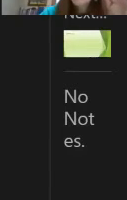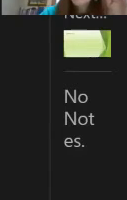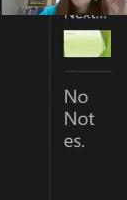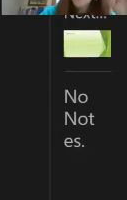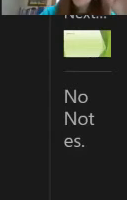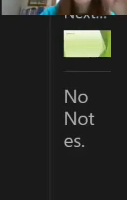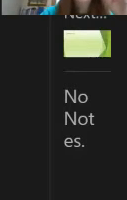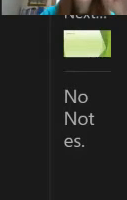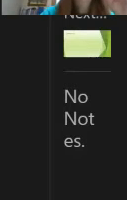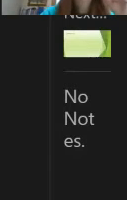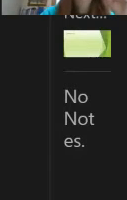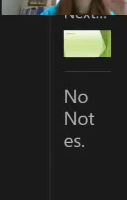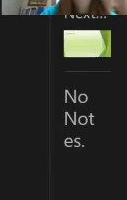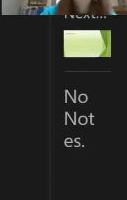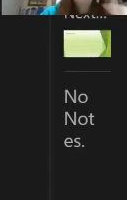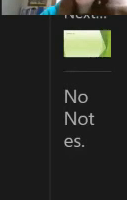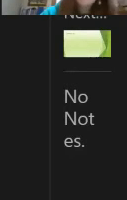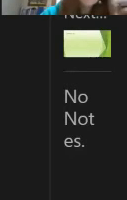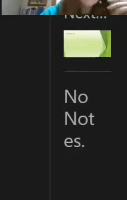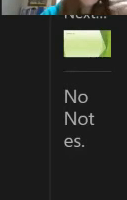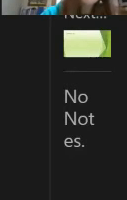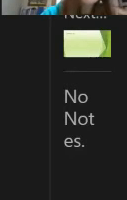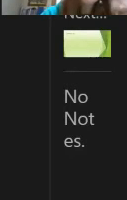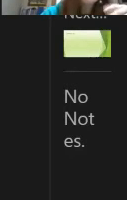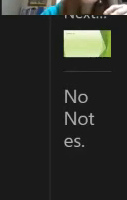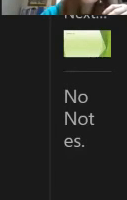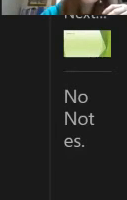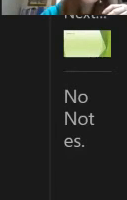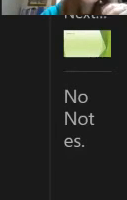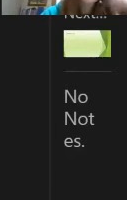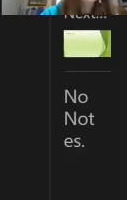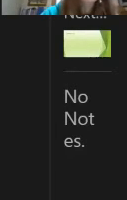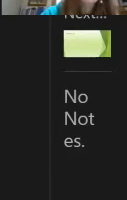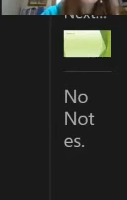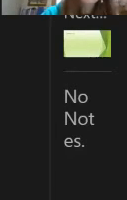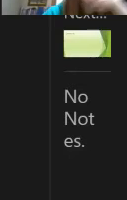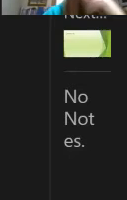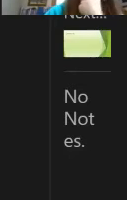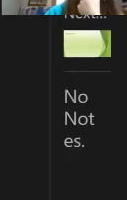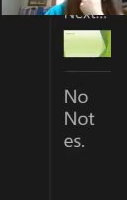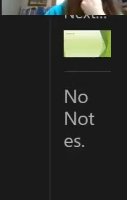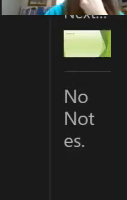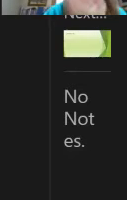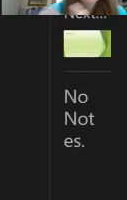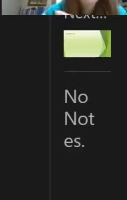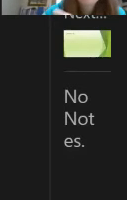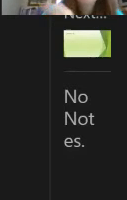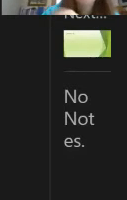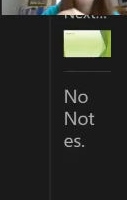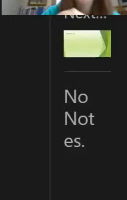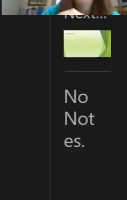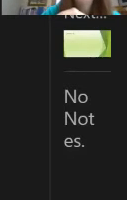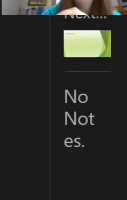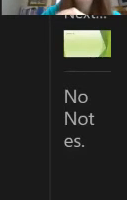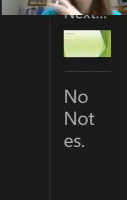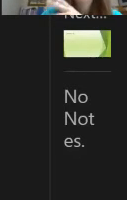will consider long-term plant communities. If you're tilling the soil every year and pulling your plants up, then you're primarily carbon releasing, but you're growing food that